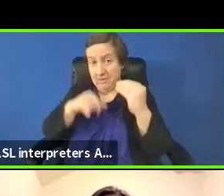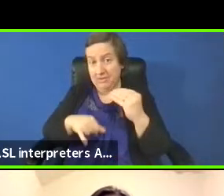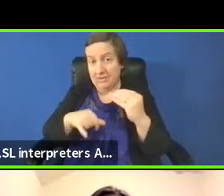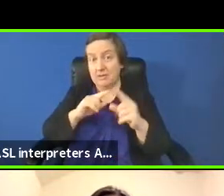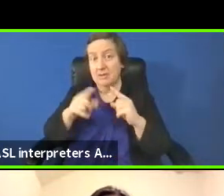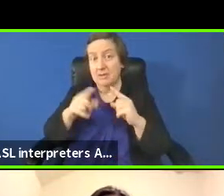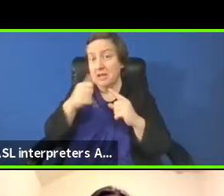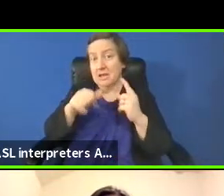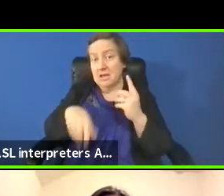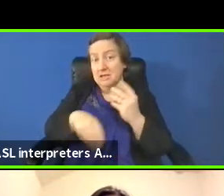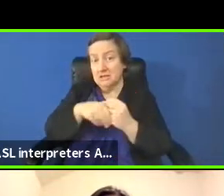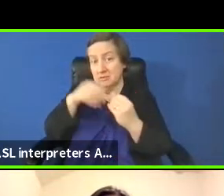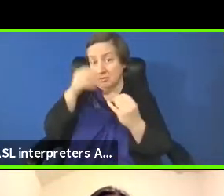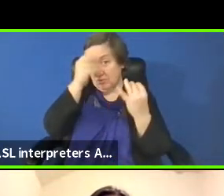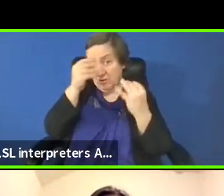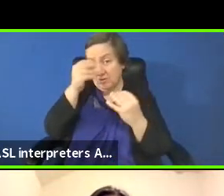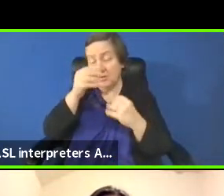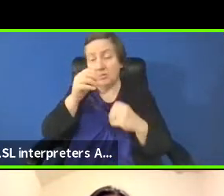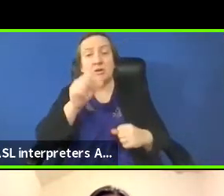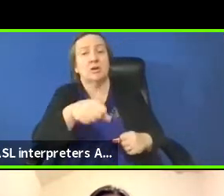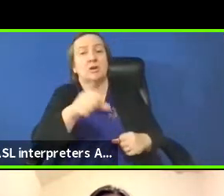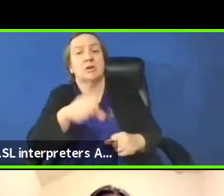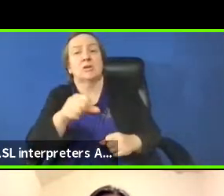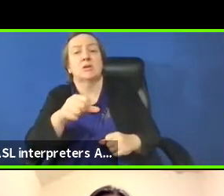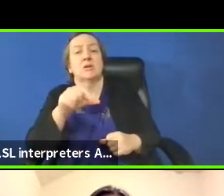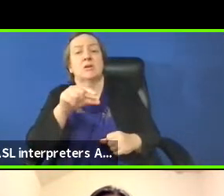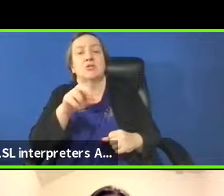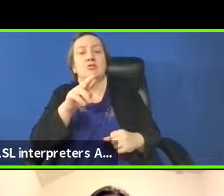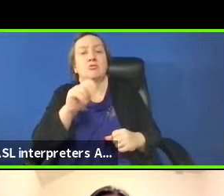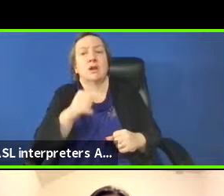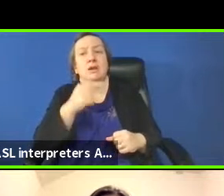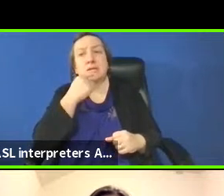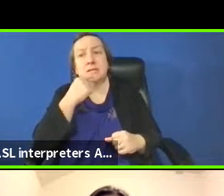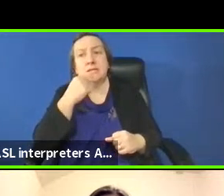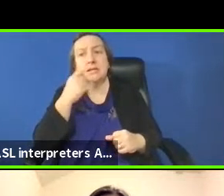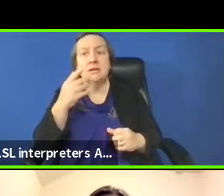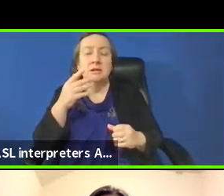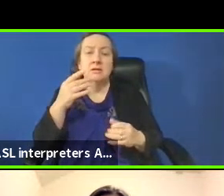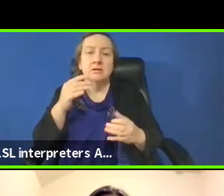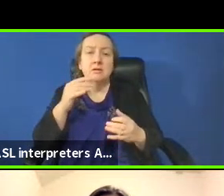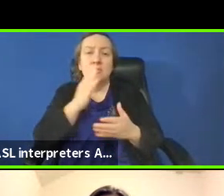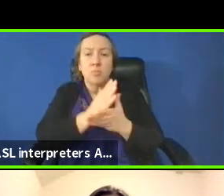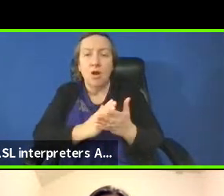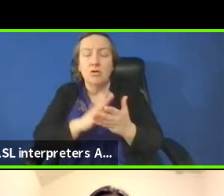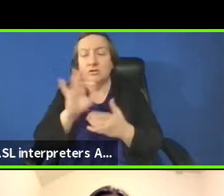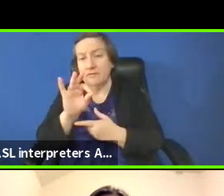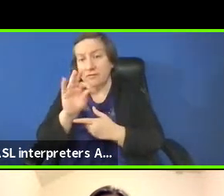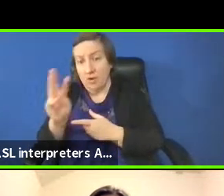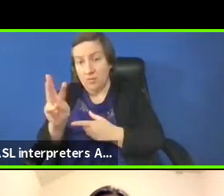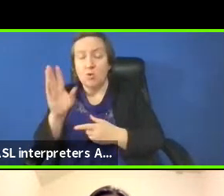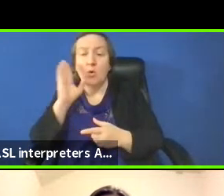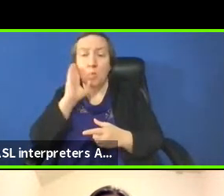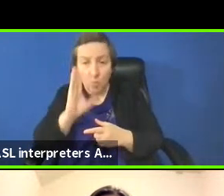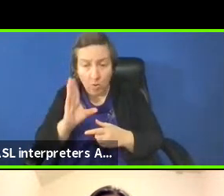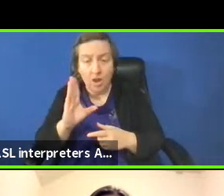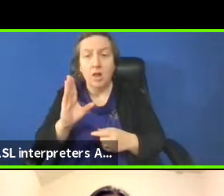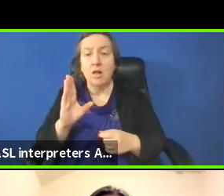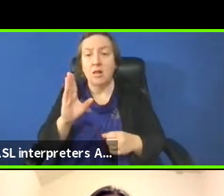any additional thoughts? Yeah, so the elements of the framework will